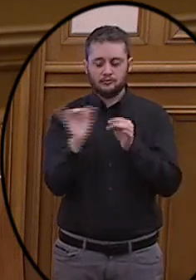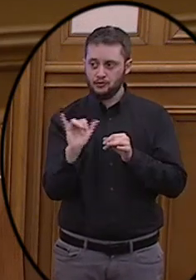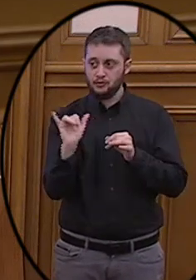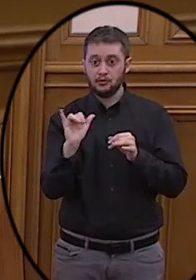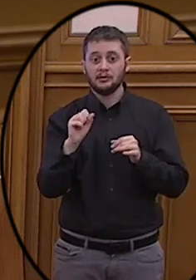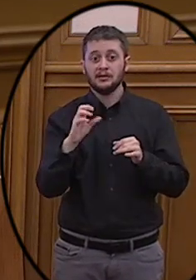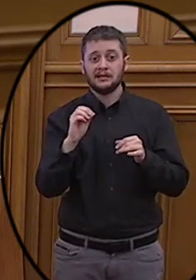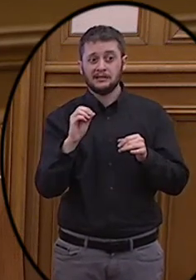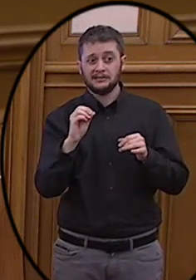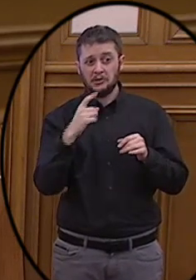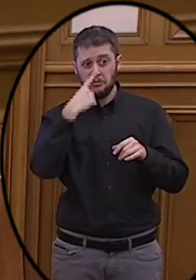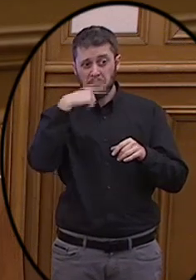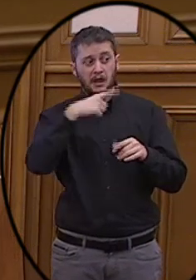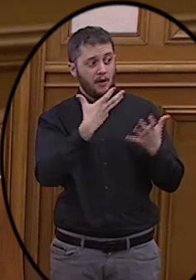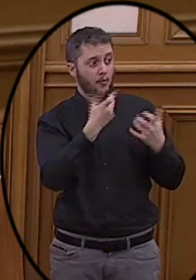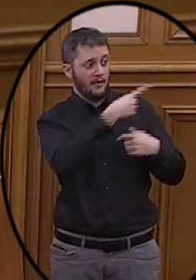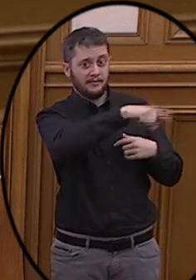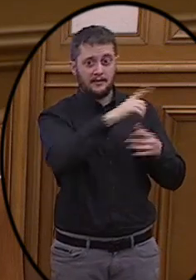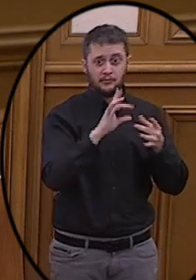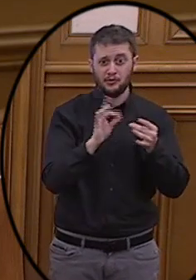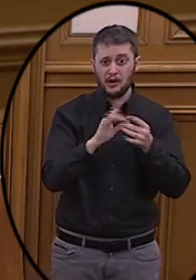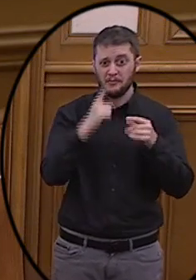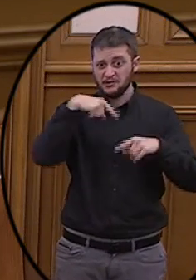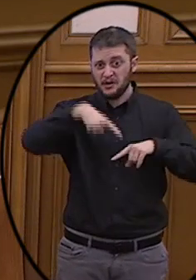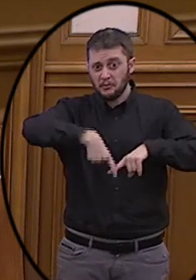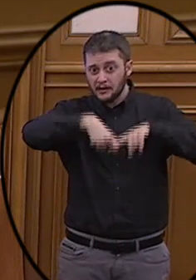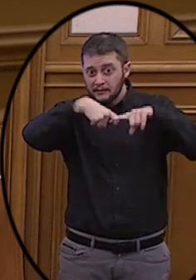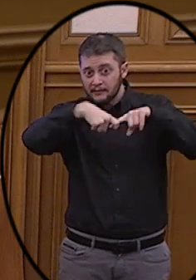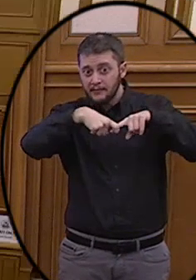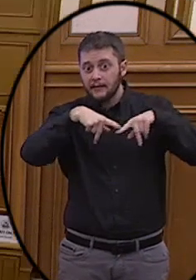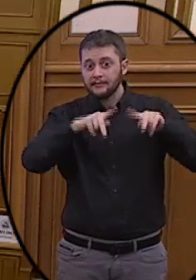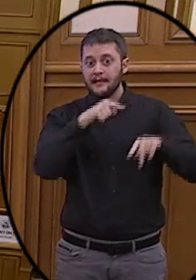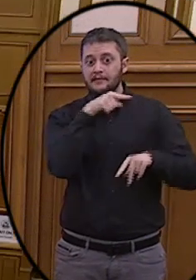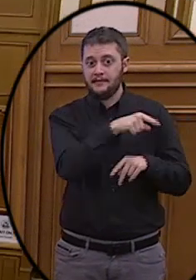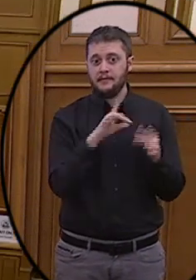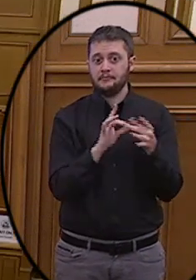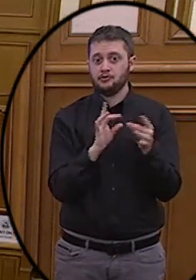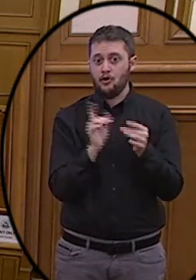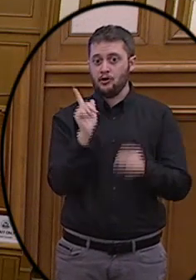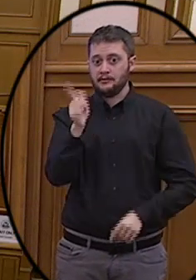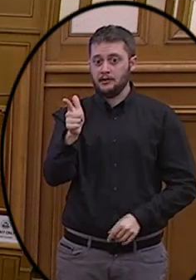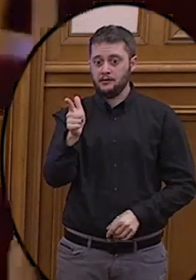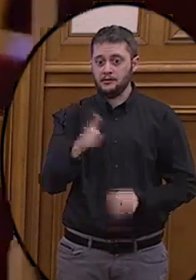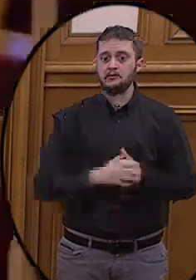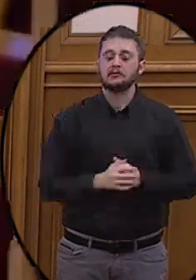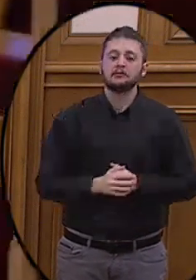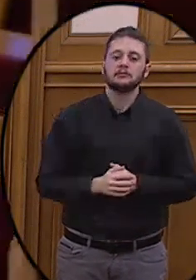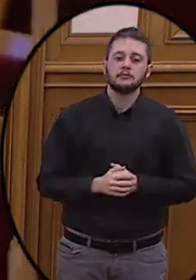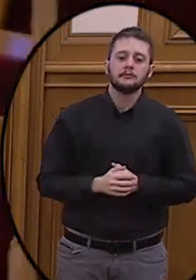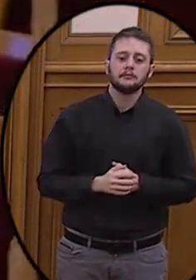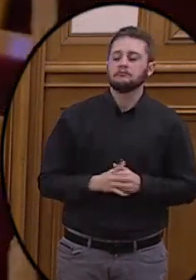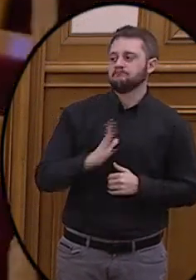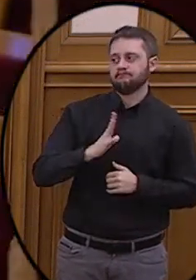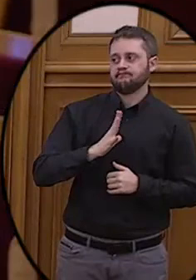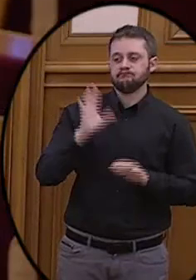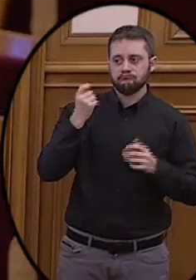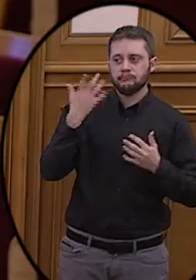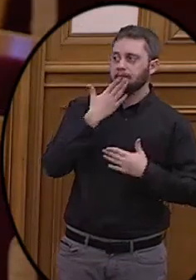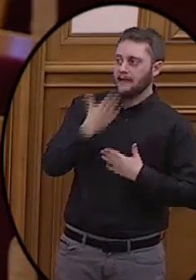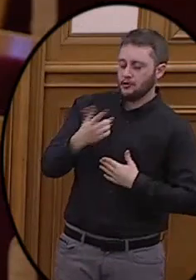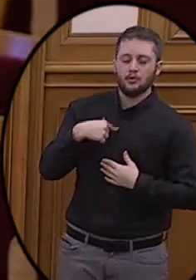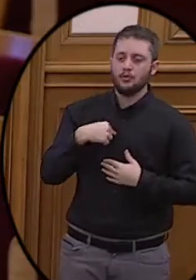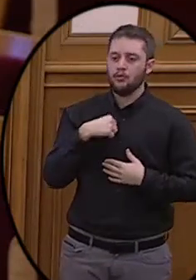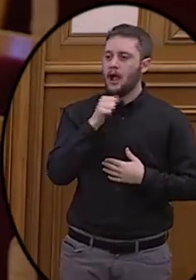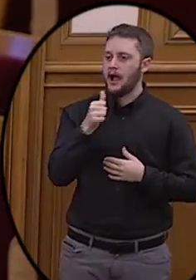their presentation, I think it would be good for us to hear from them. I appreciate that, and I won't mention any detail. I do just want to point out